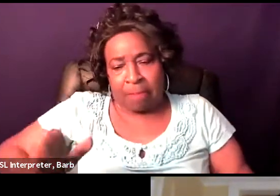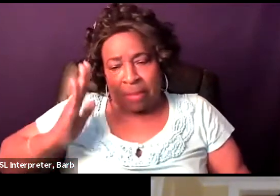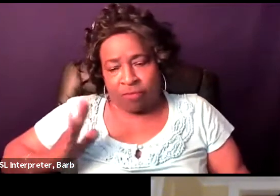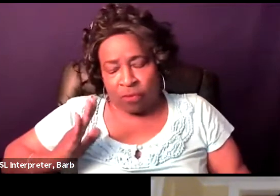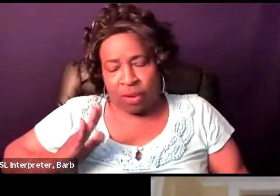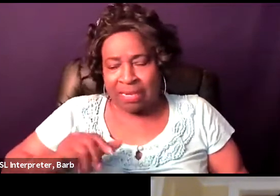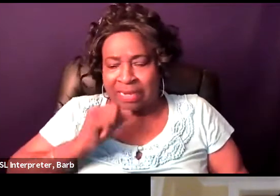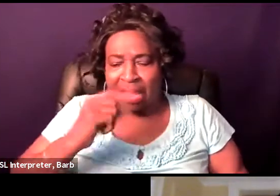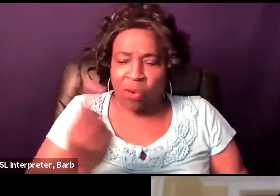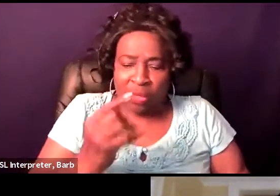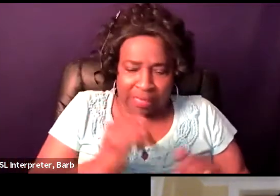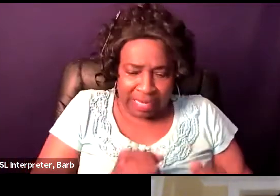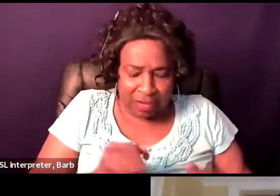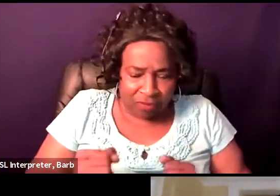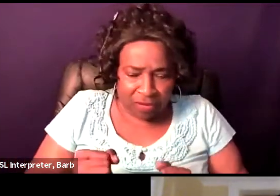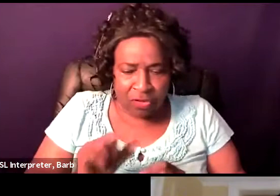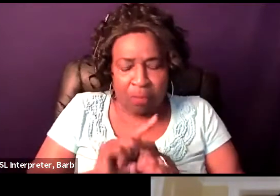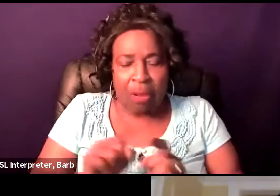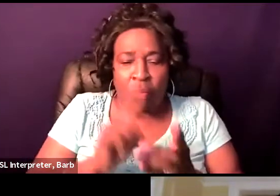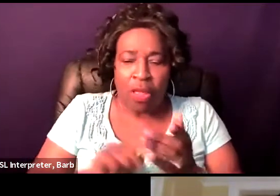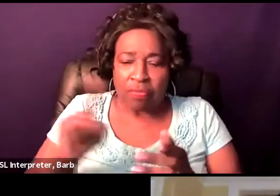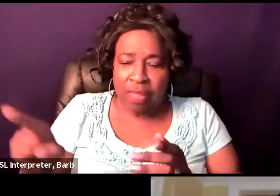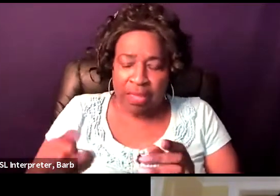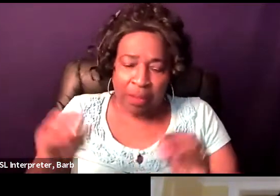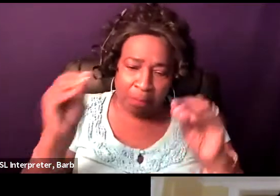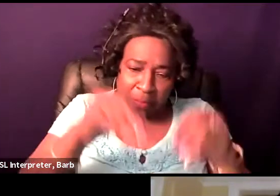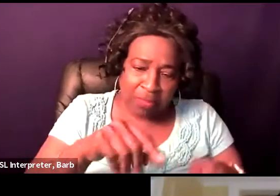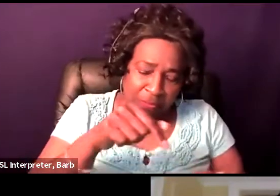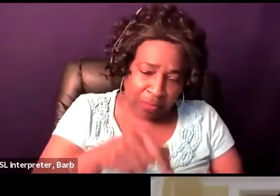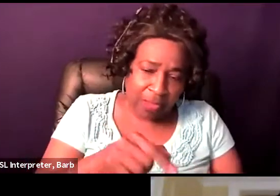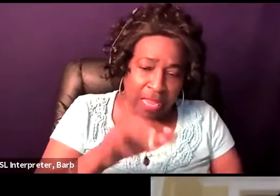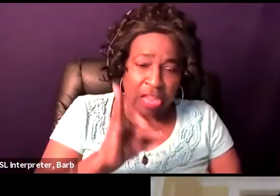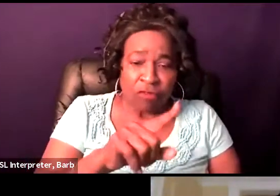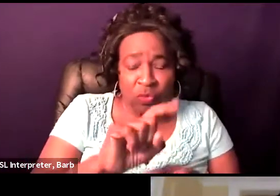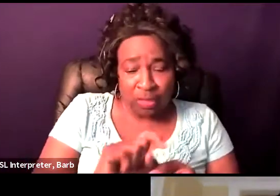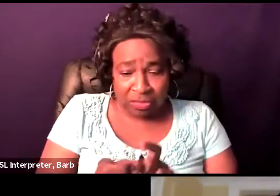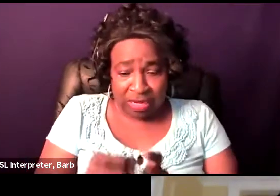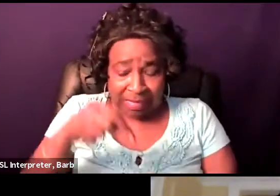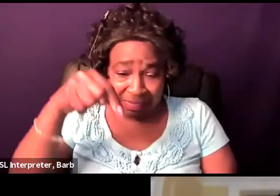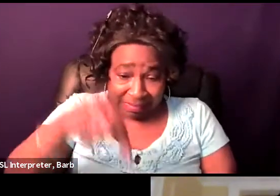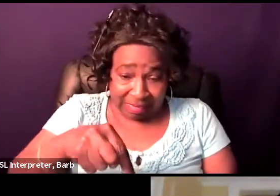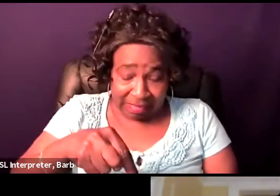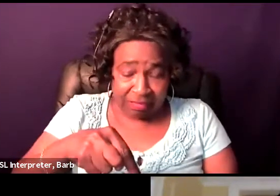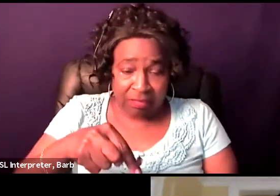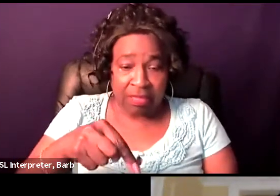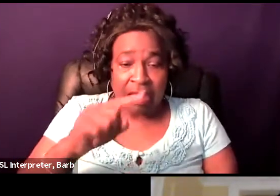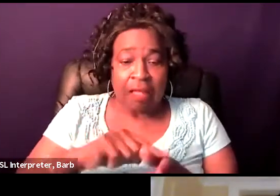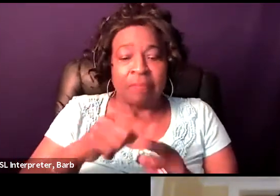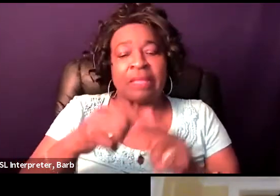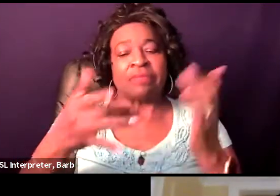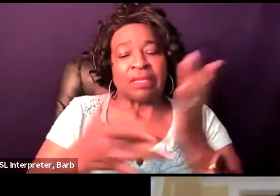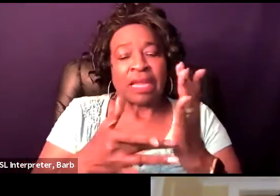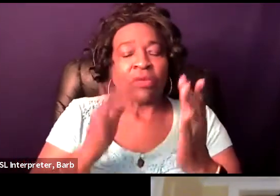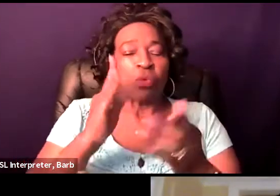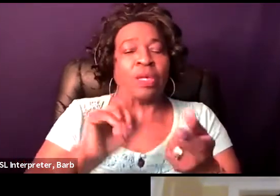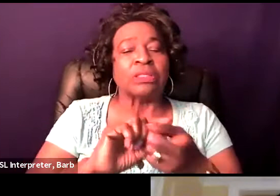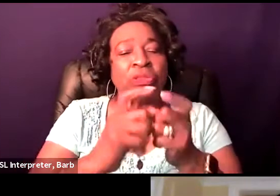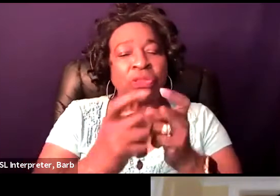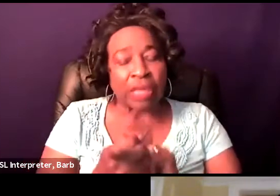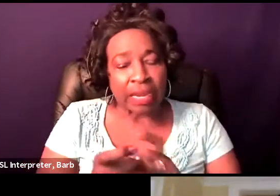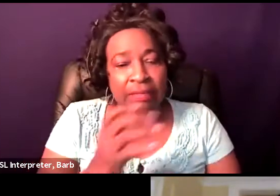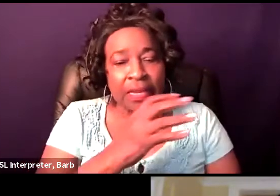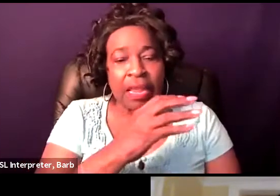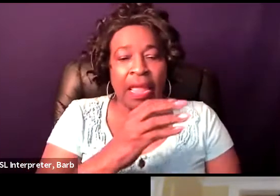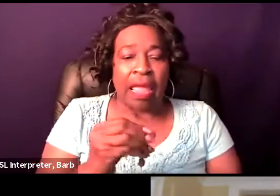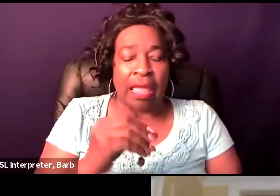they input, but the social context. And so if you change the context, the technology is going to change, and